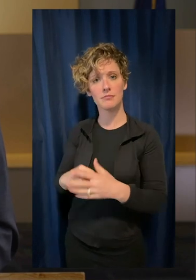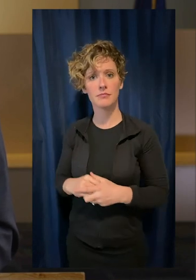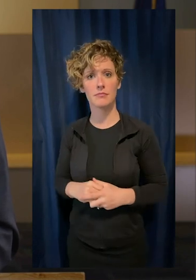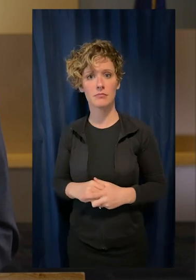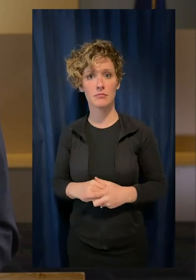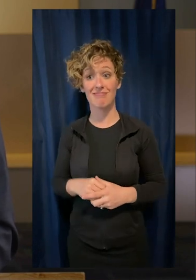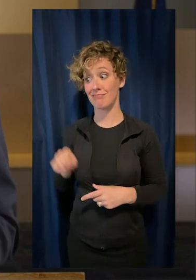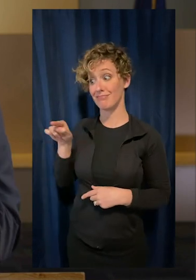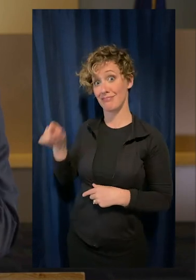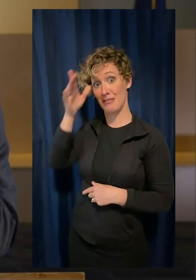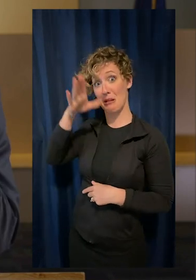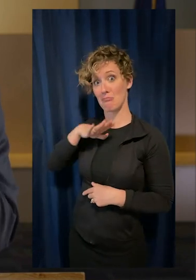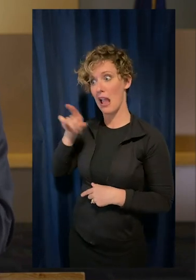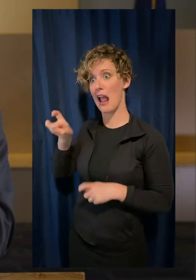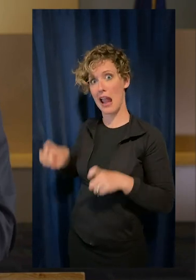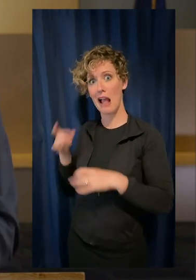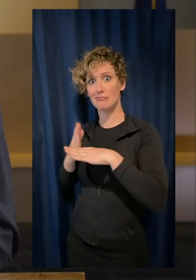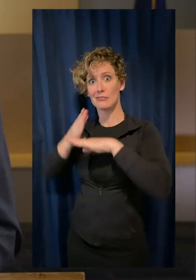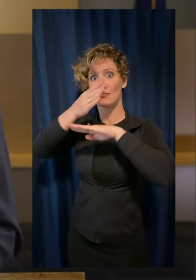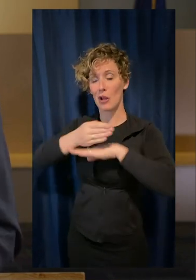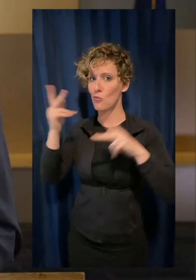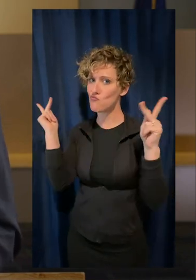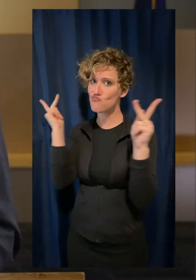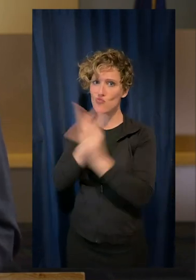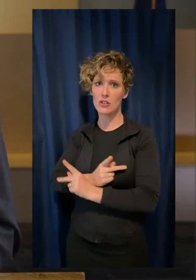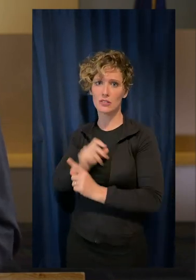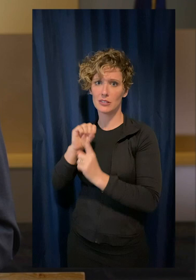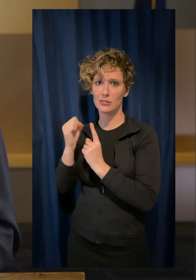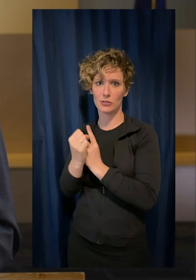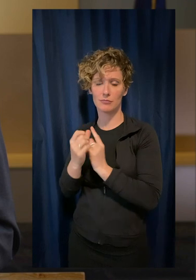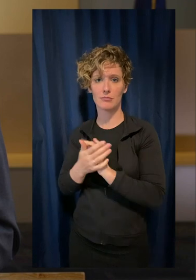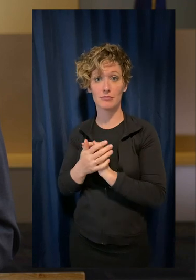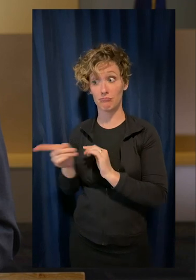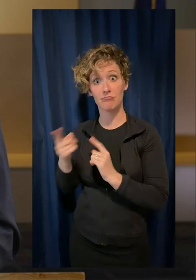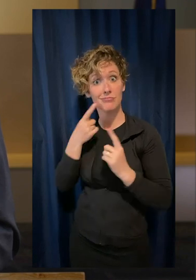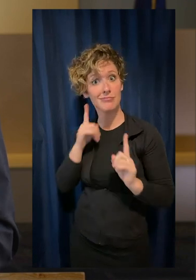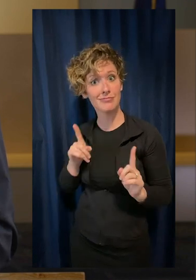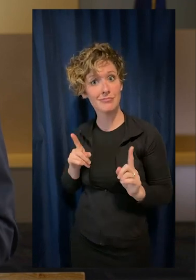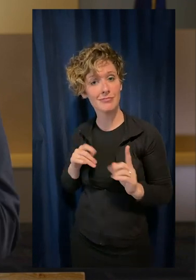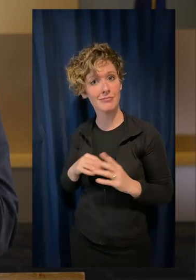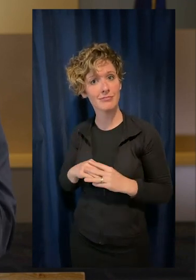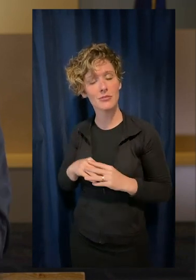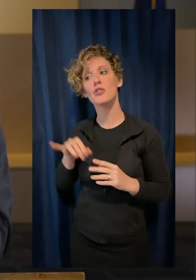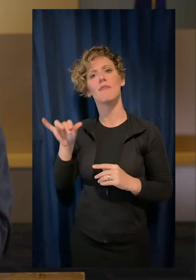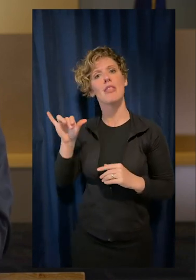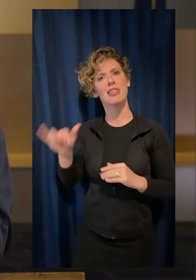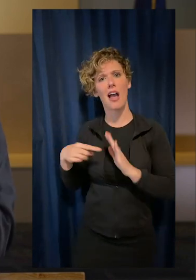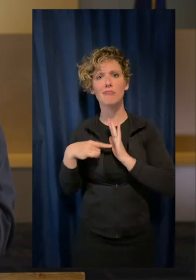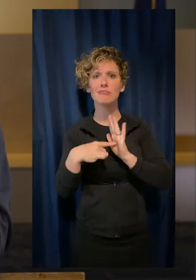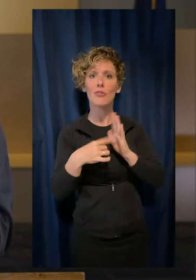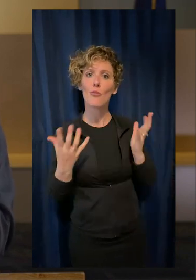life's circumstances, which he most notably did, indicates that it is one's ability to choose the correct